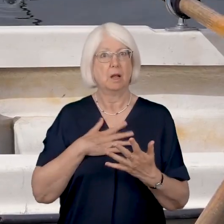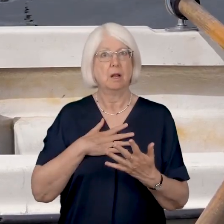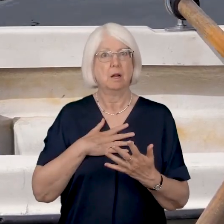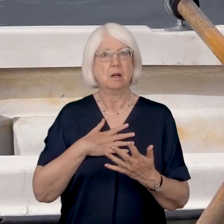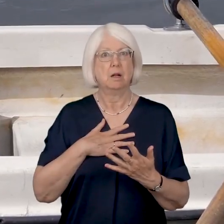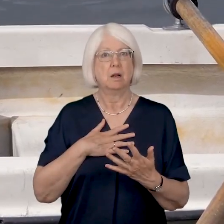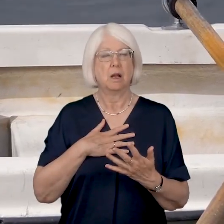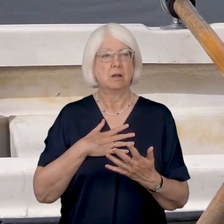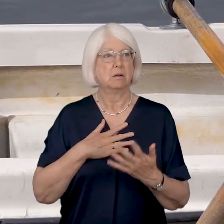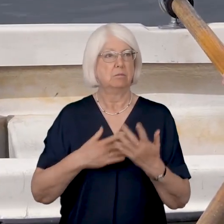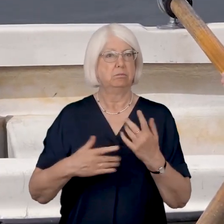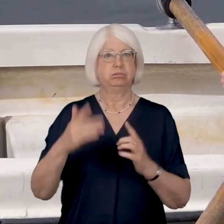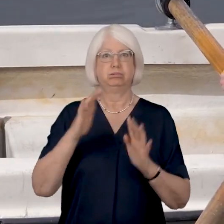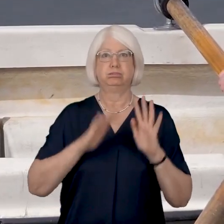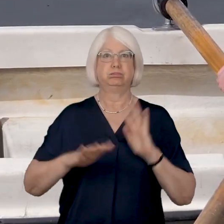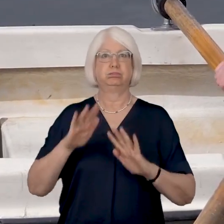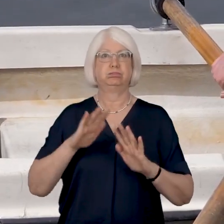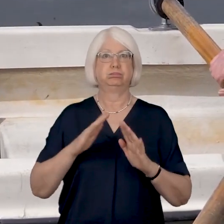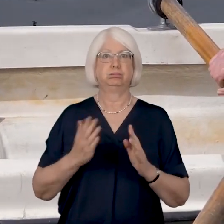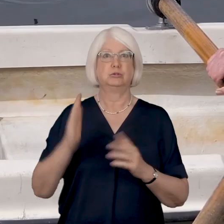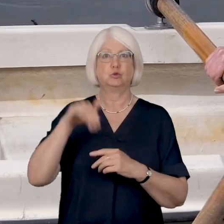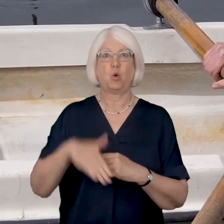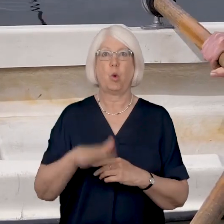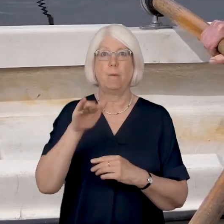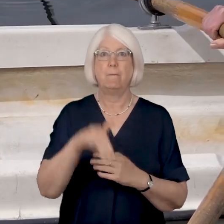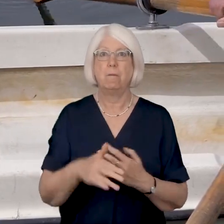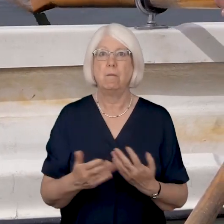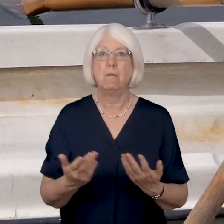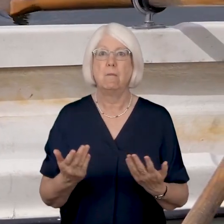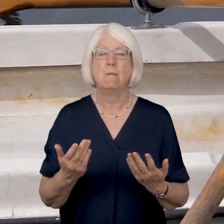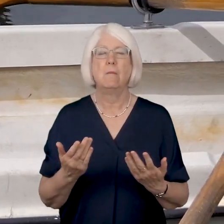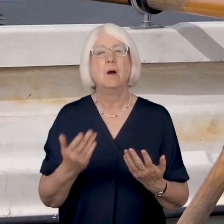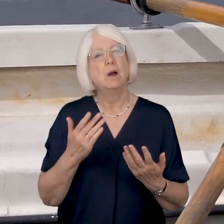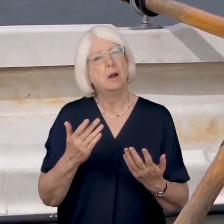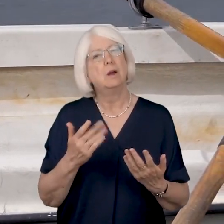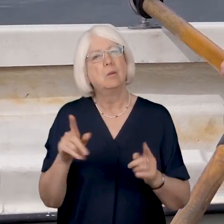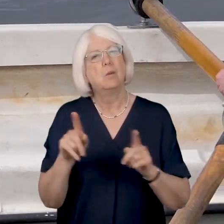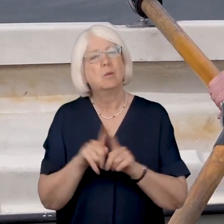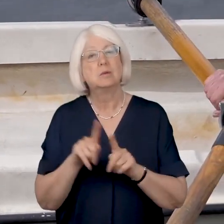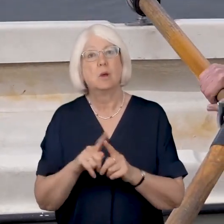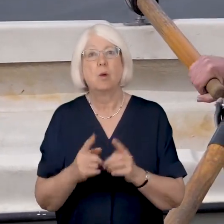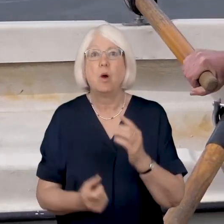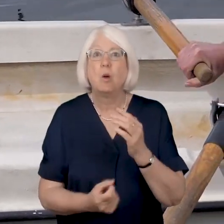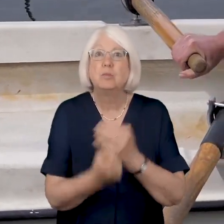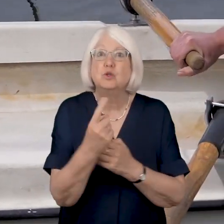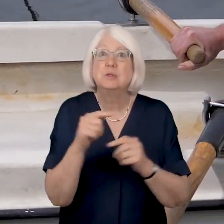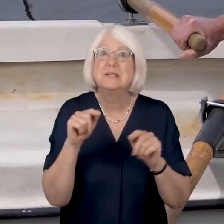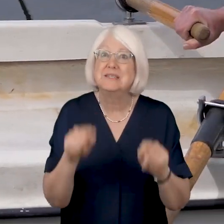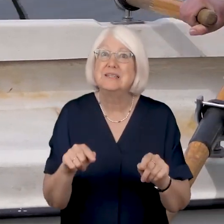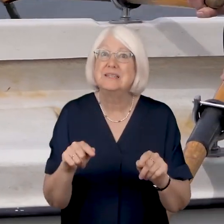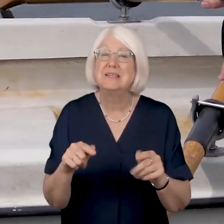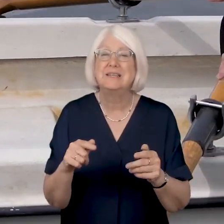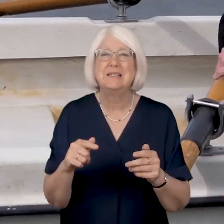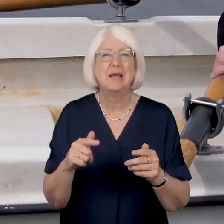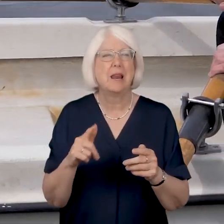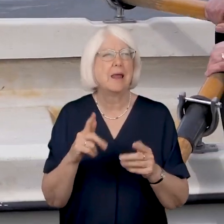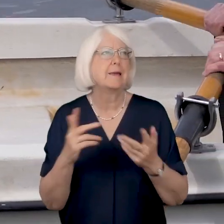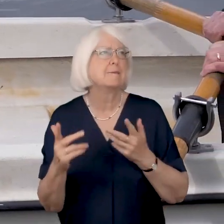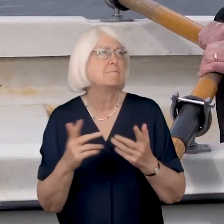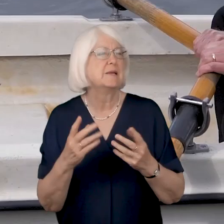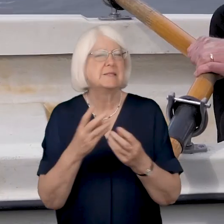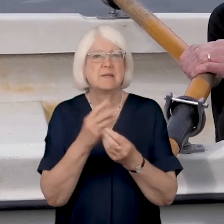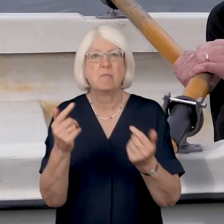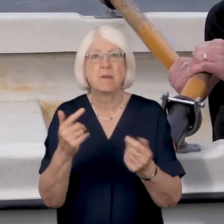you know, without wanting to minimise all the suffering and the grief, it's also, I think, an opportunity, a catalyst, a